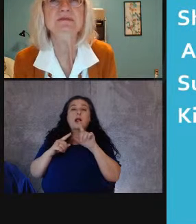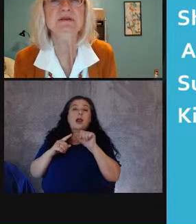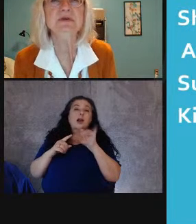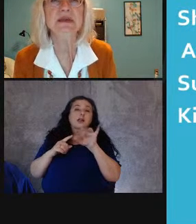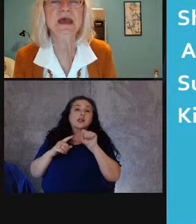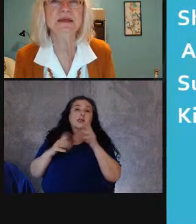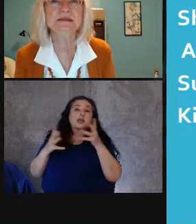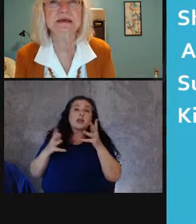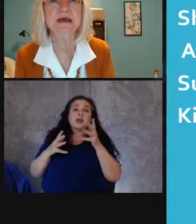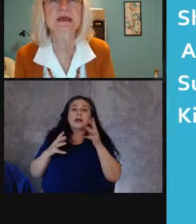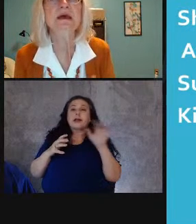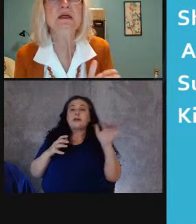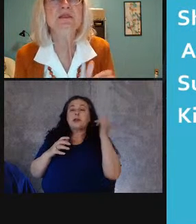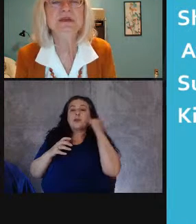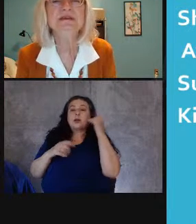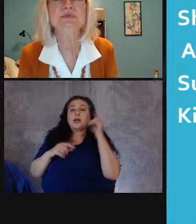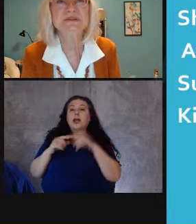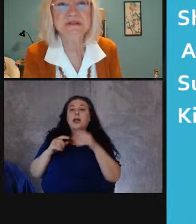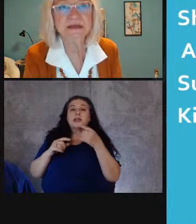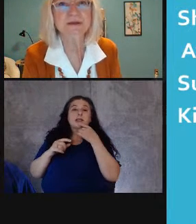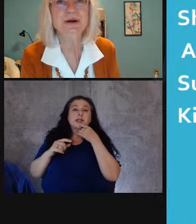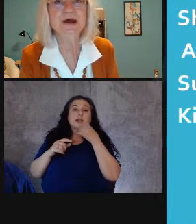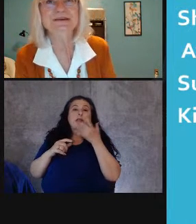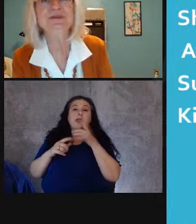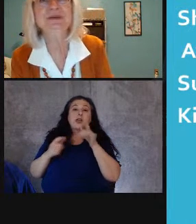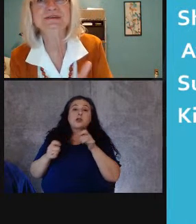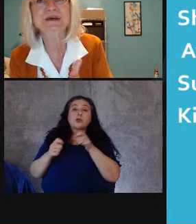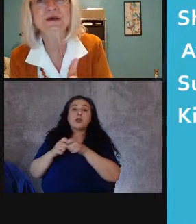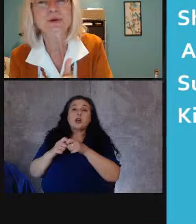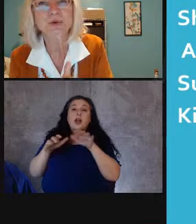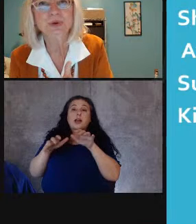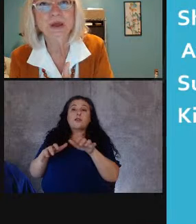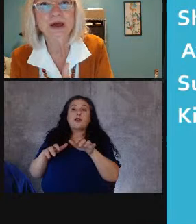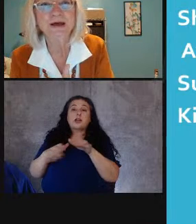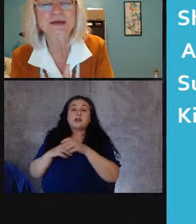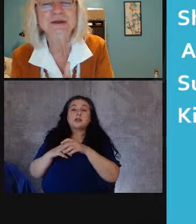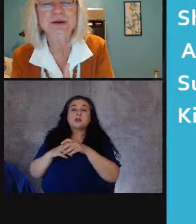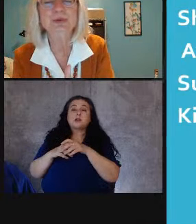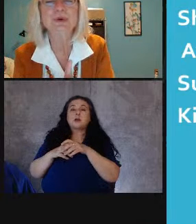here, even if we can't say these particular activities,